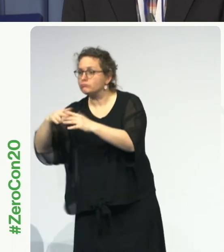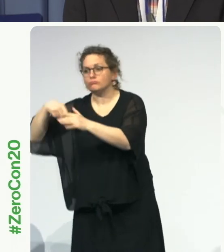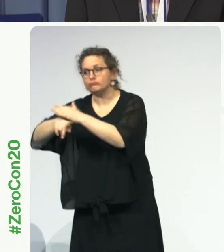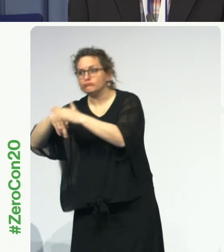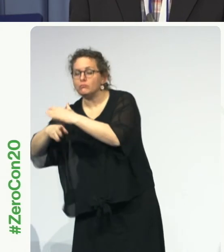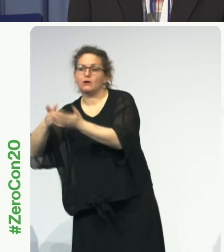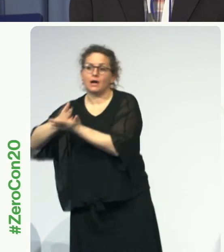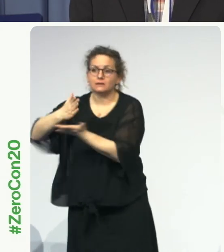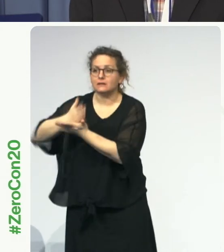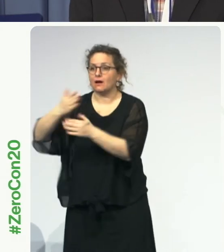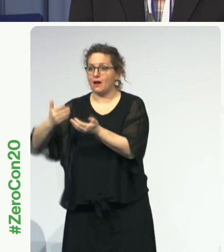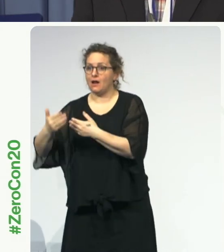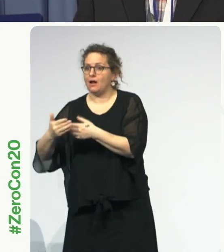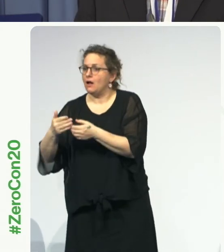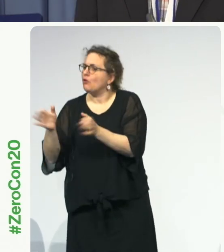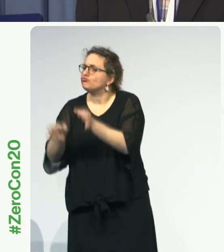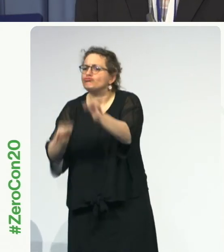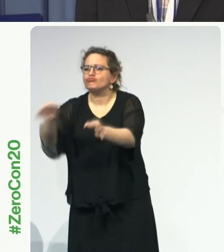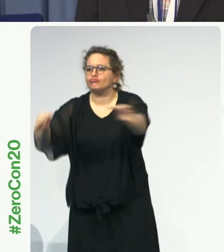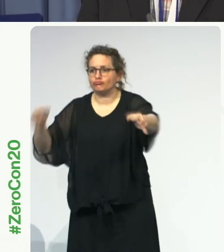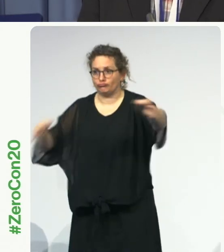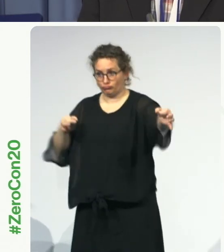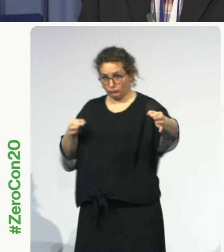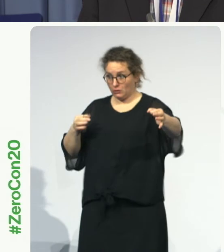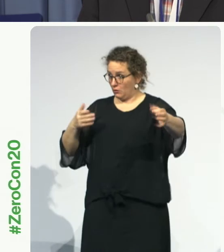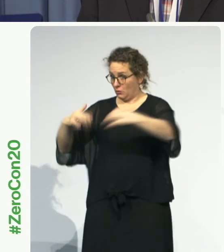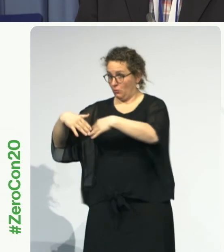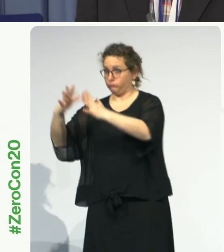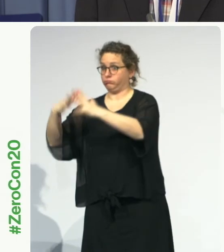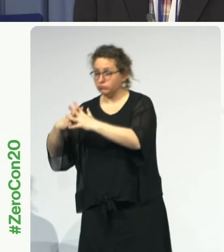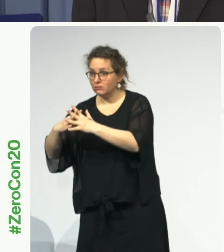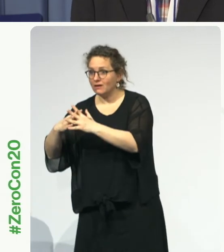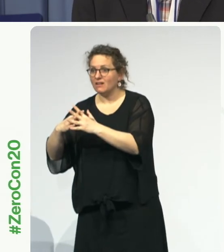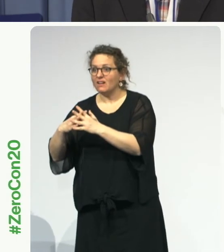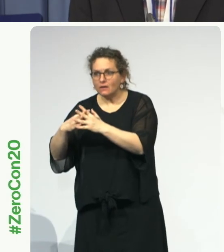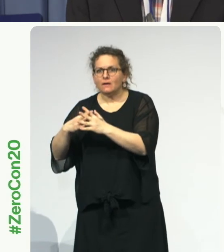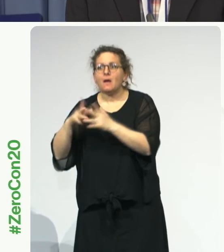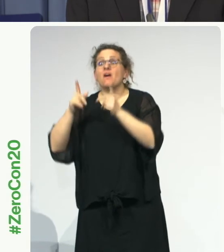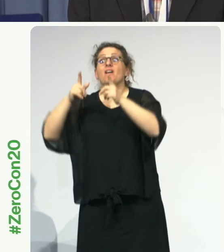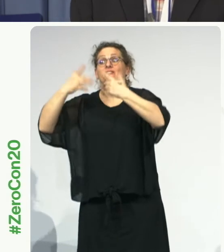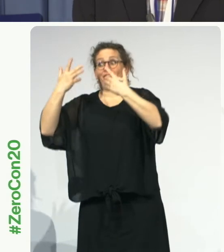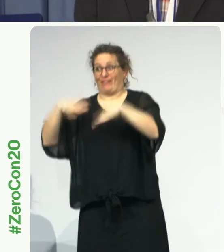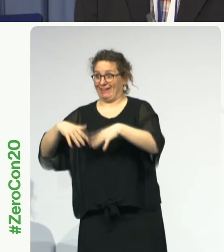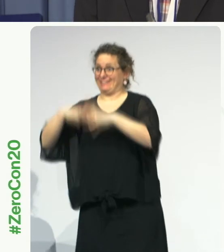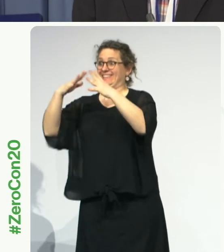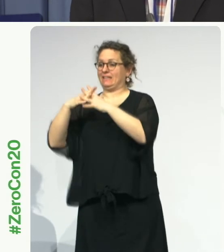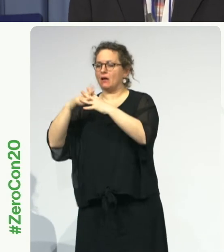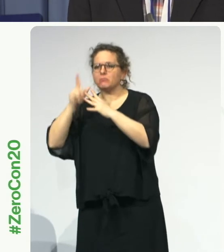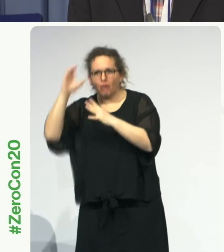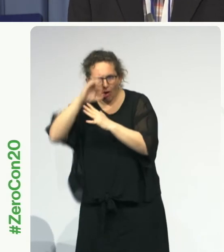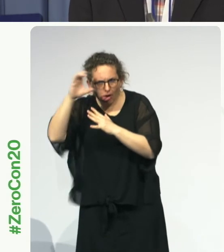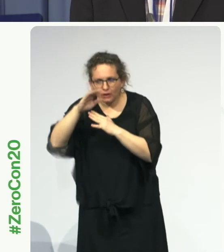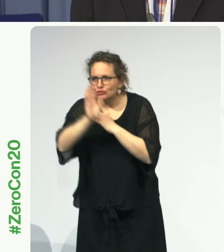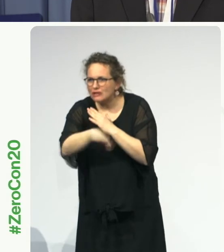family see them as a burden. And that's why we came up with this idea of having